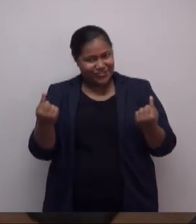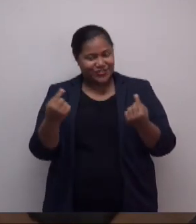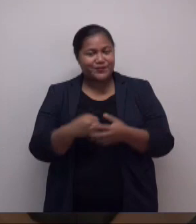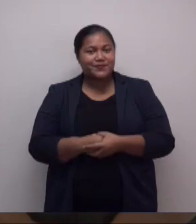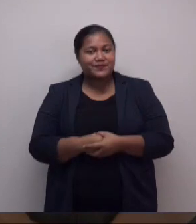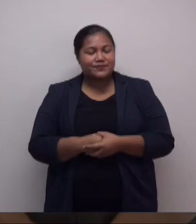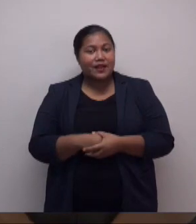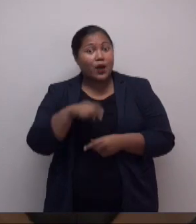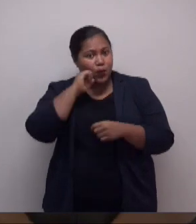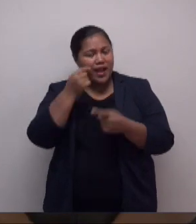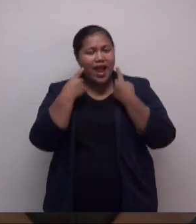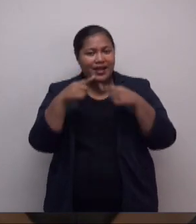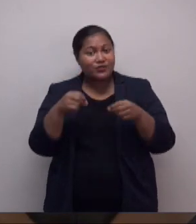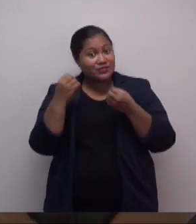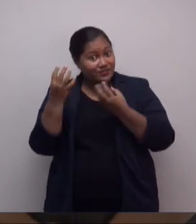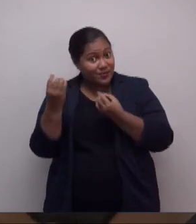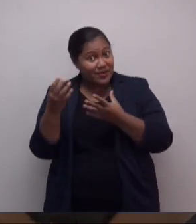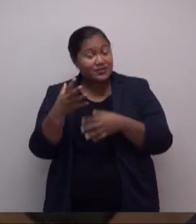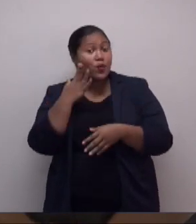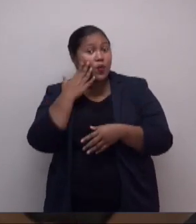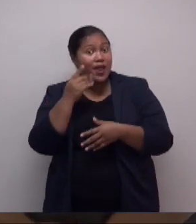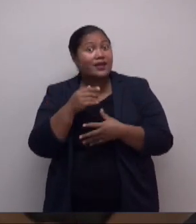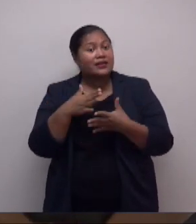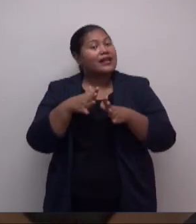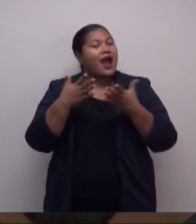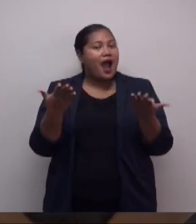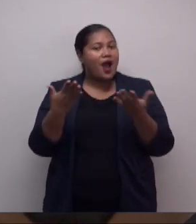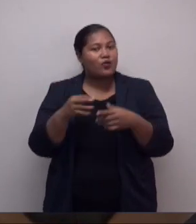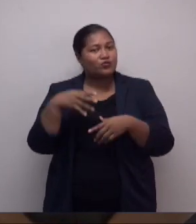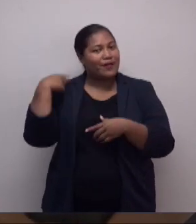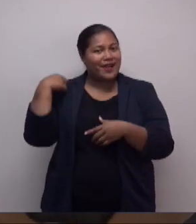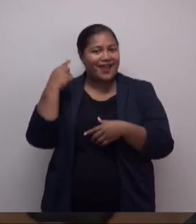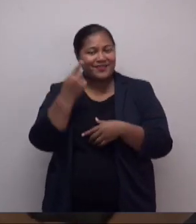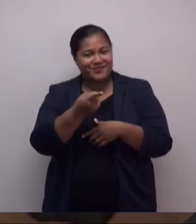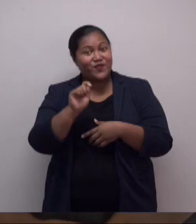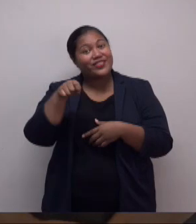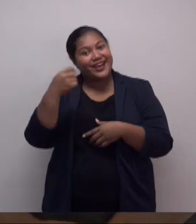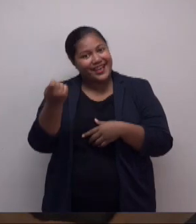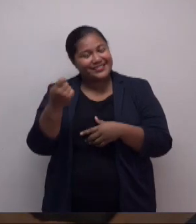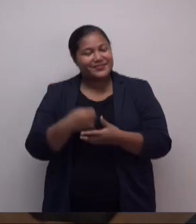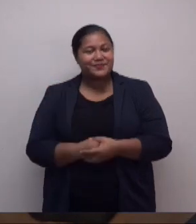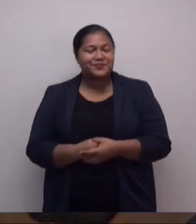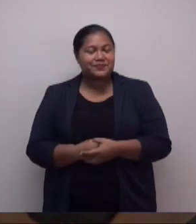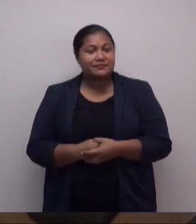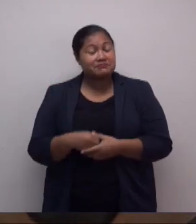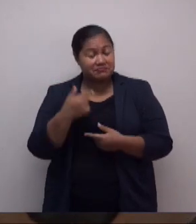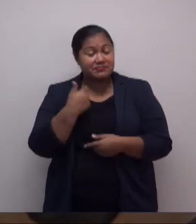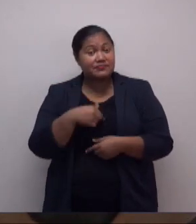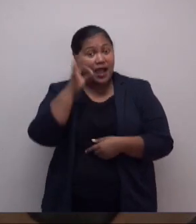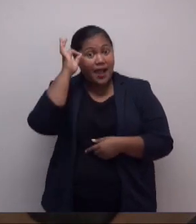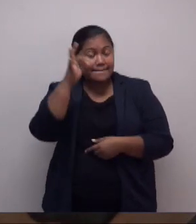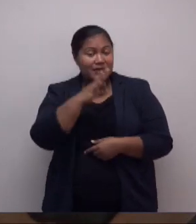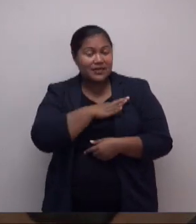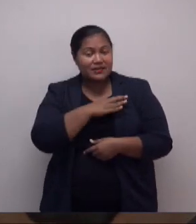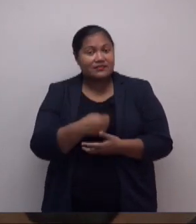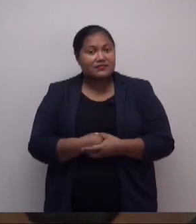will announce details on when and how to apply. I believe